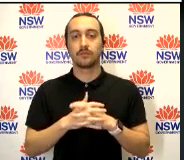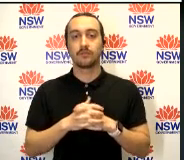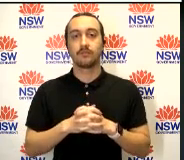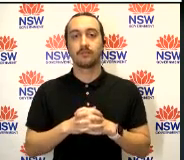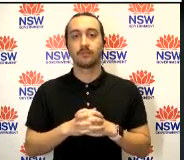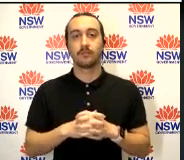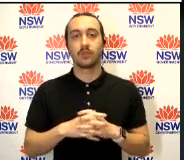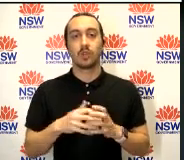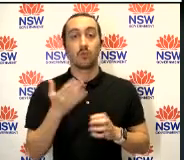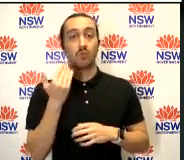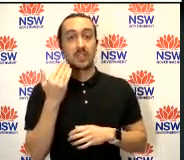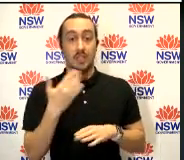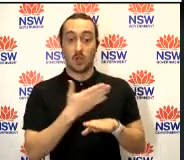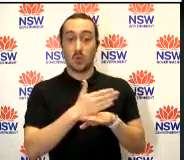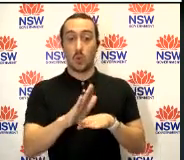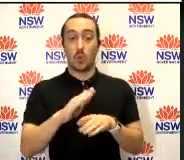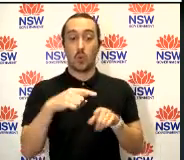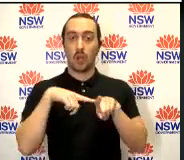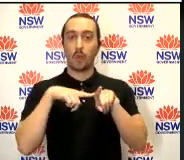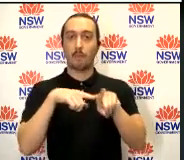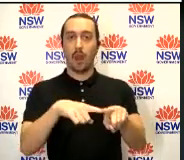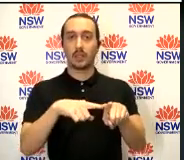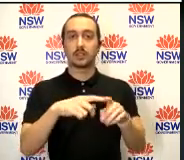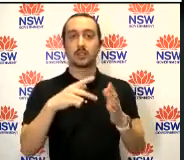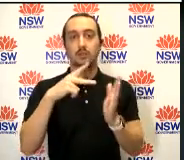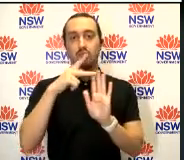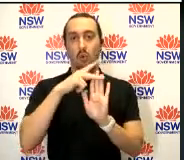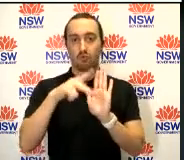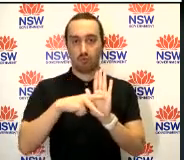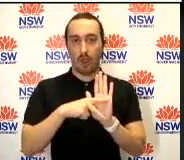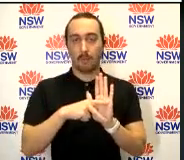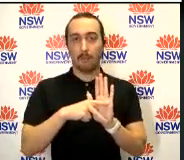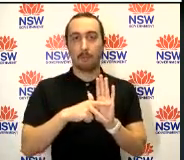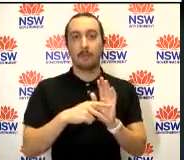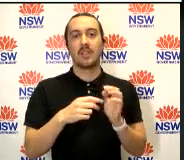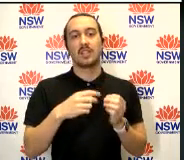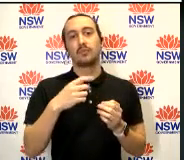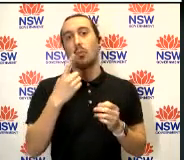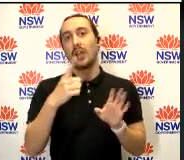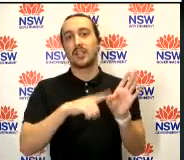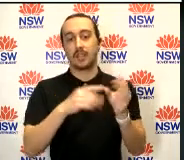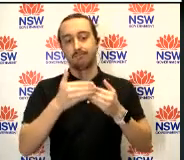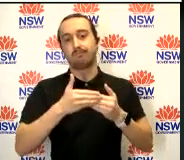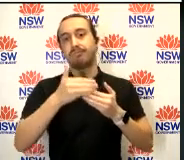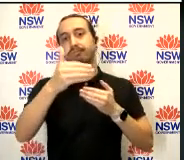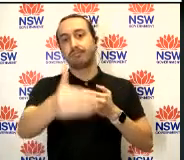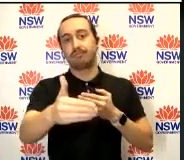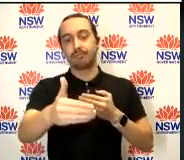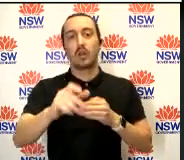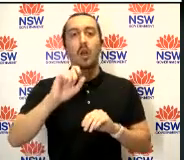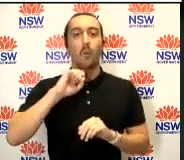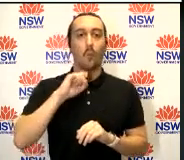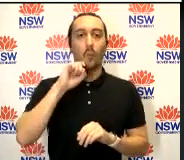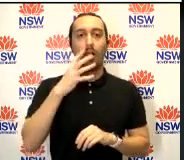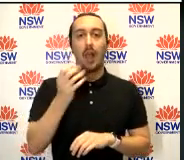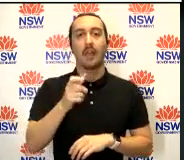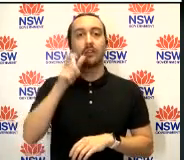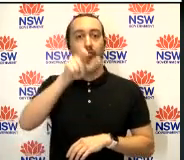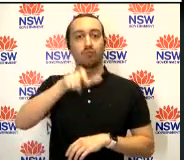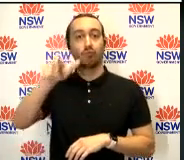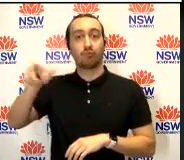program. This is currently running over a 12-month period that includes site visits, campaigns, and education.